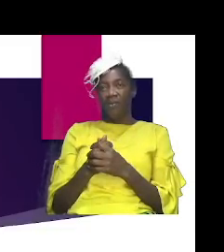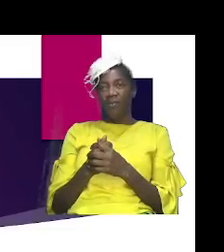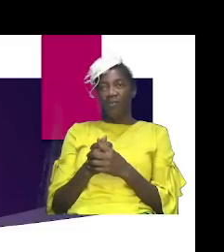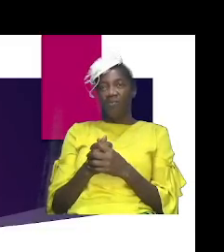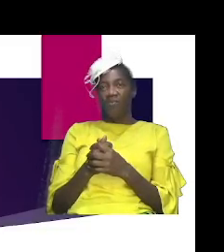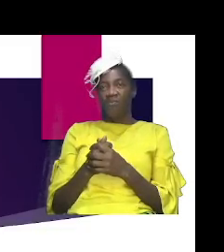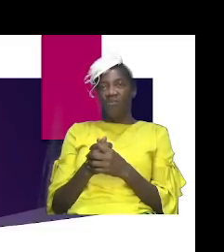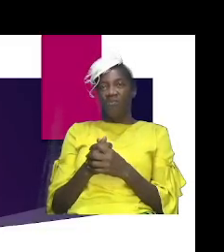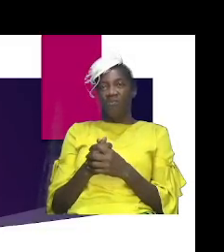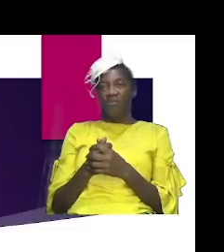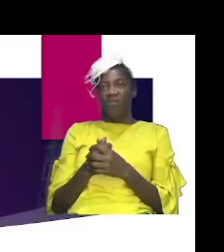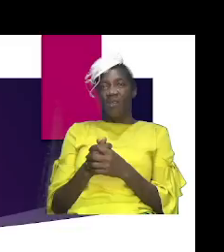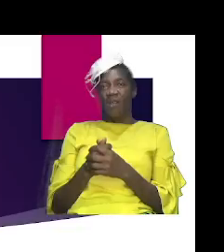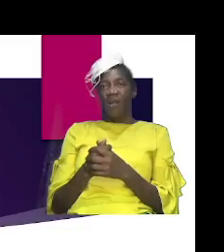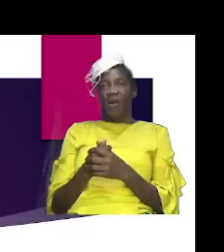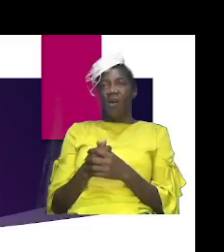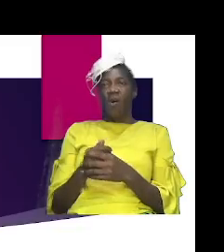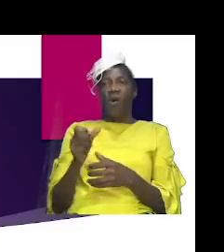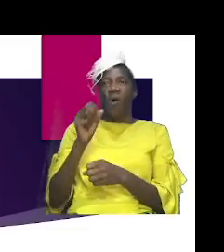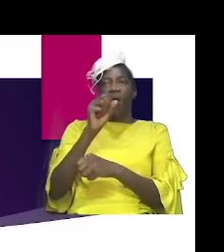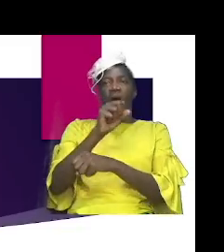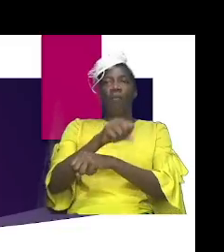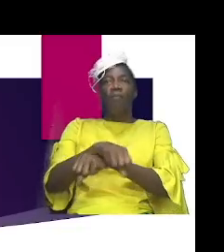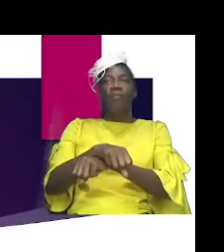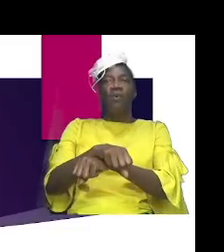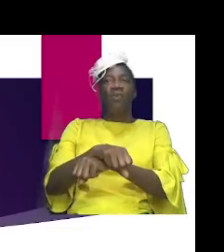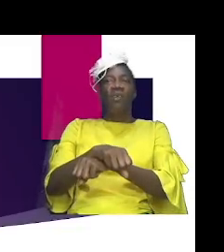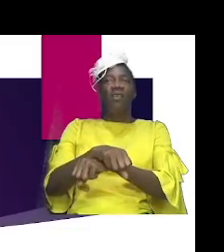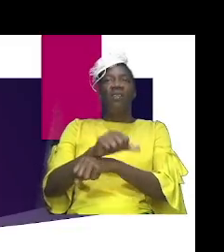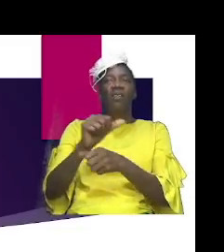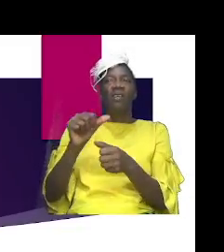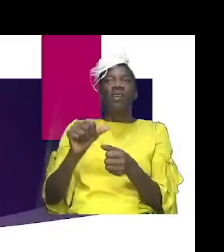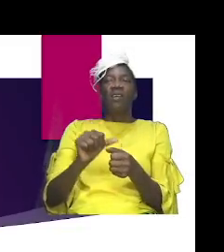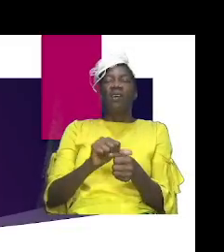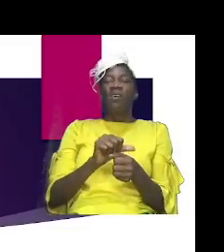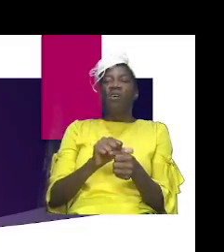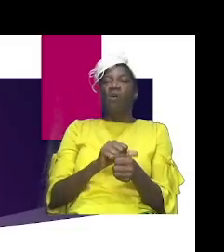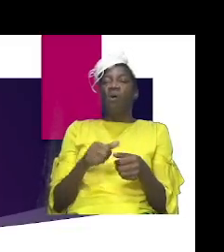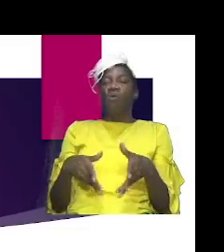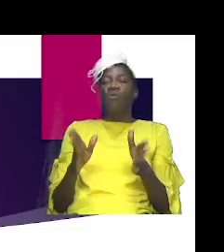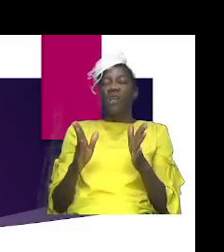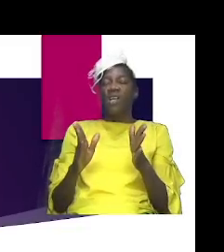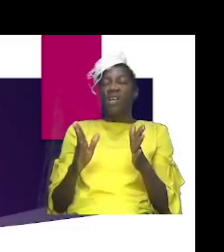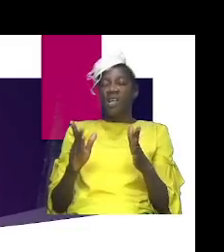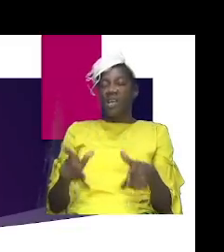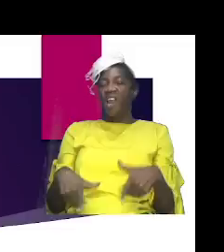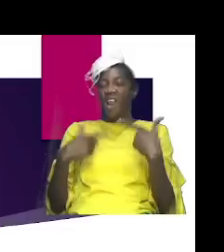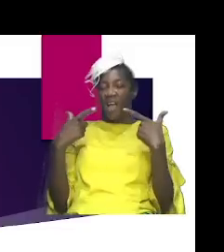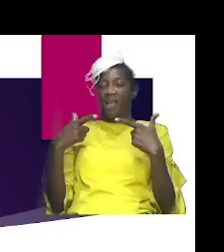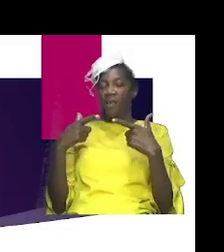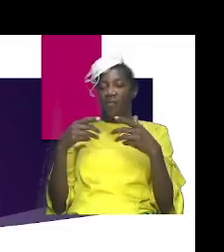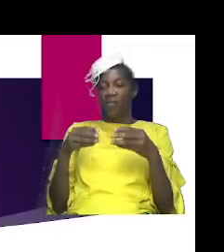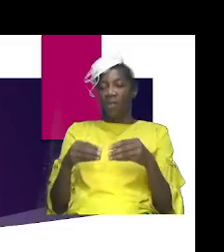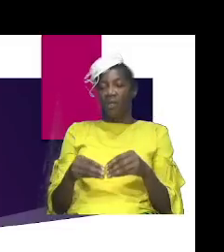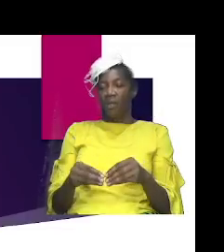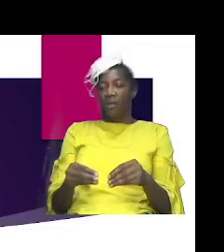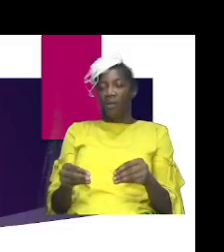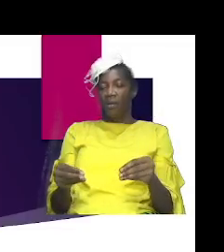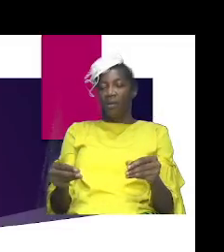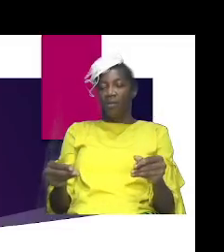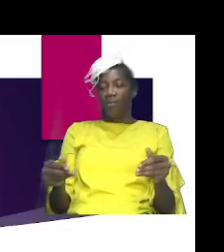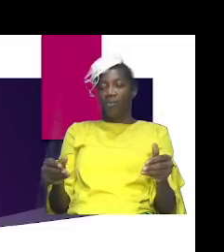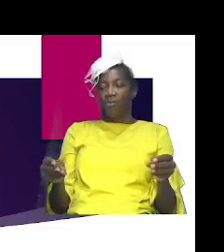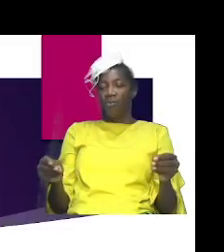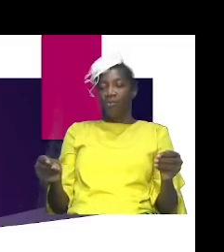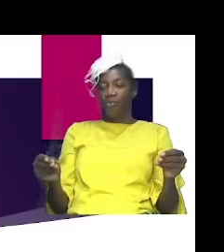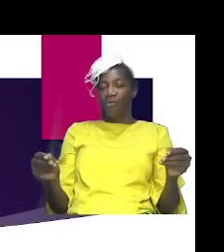position, our status in life, every one of those things will fade away as we stand before